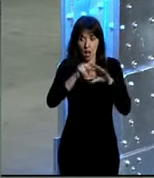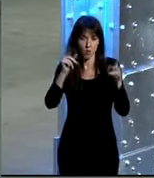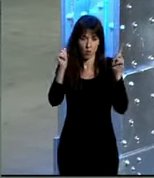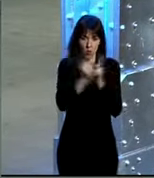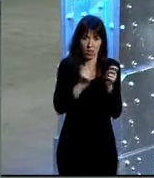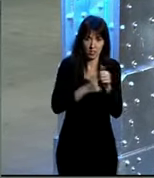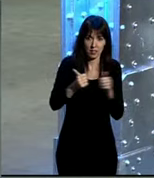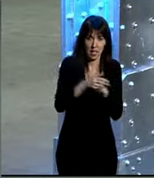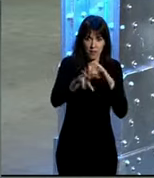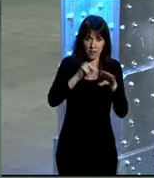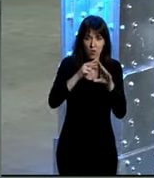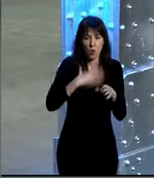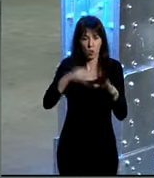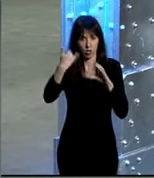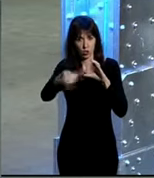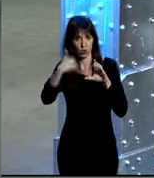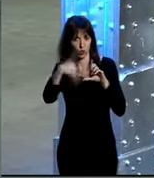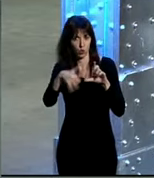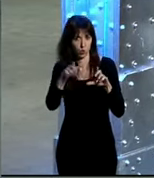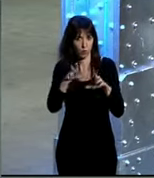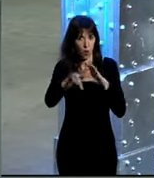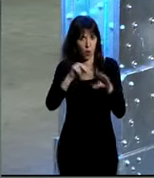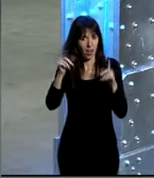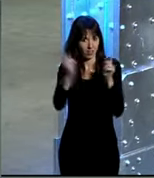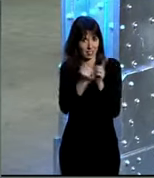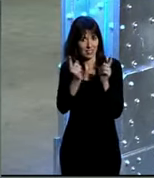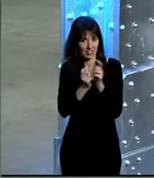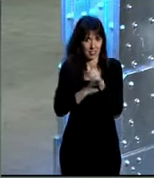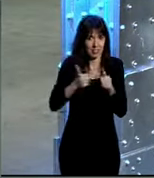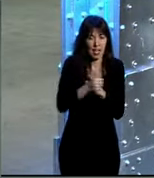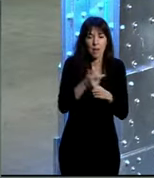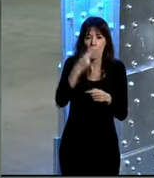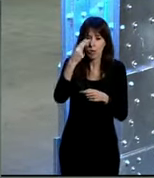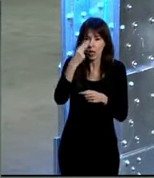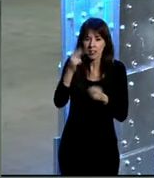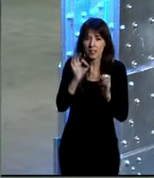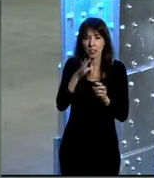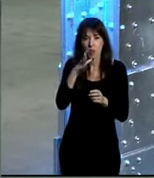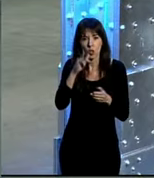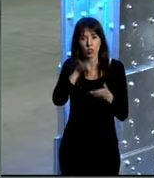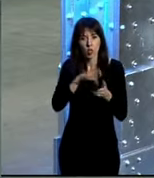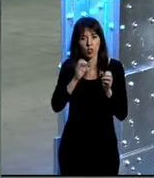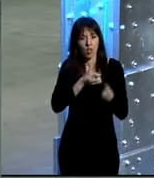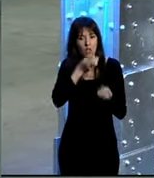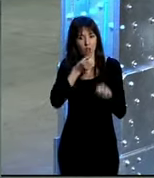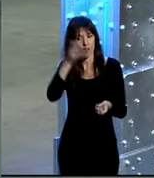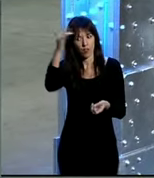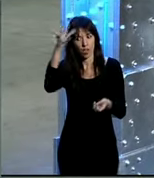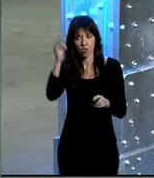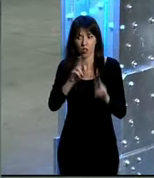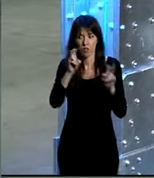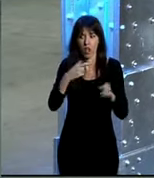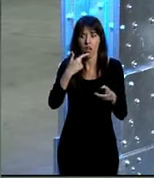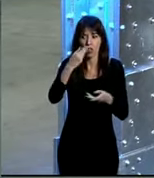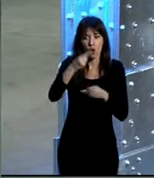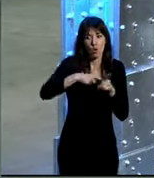película, lo podéis ver en YouTube, está ahí el tráiler, pero que me parecía interesante porque sí que cuenta un poco esa filosofía. This is a video we